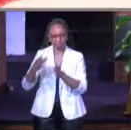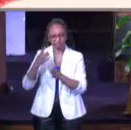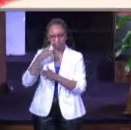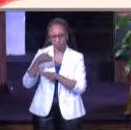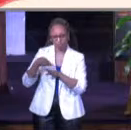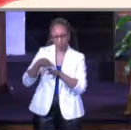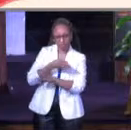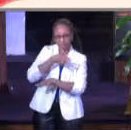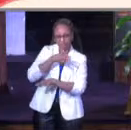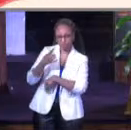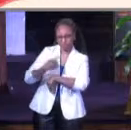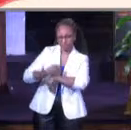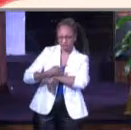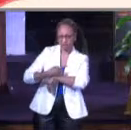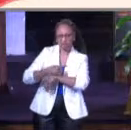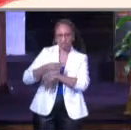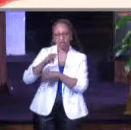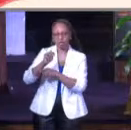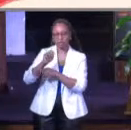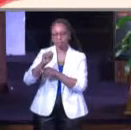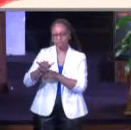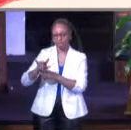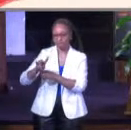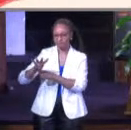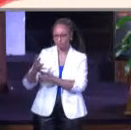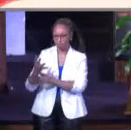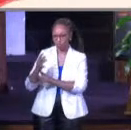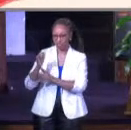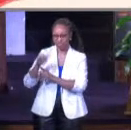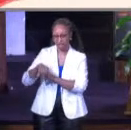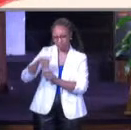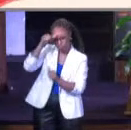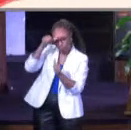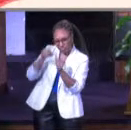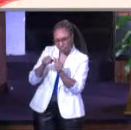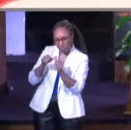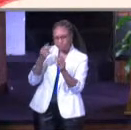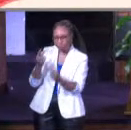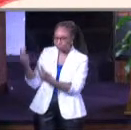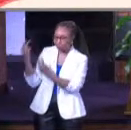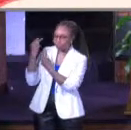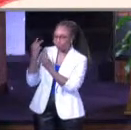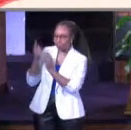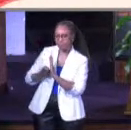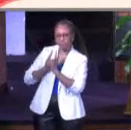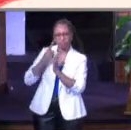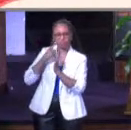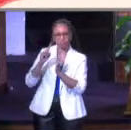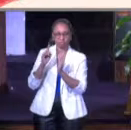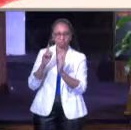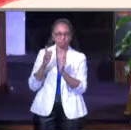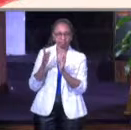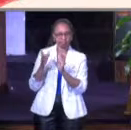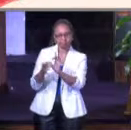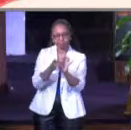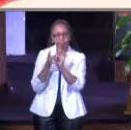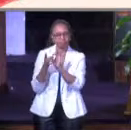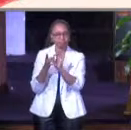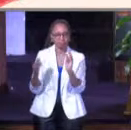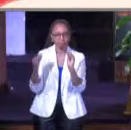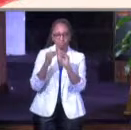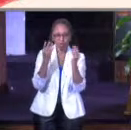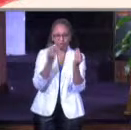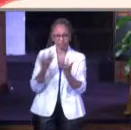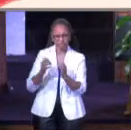on May 4th. Oh, it's going to be an event to remember and a fun time of fellowship. For more information